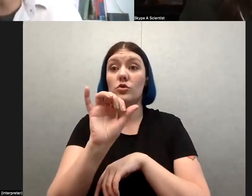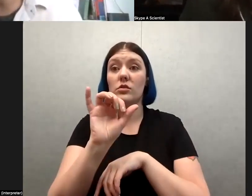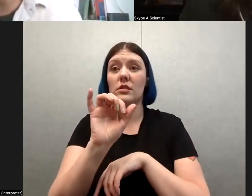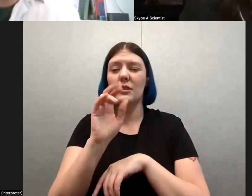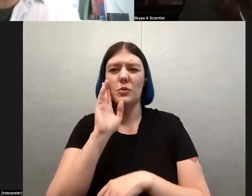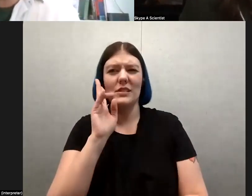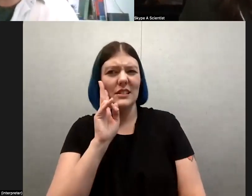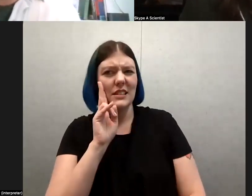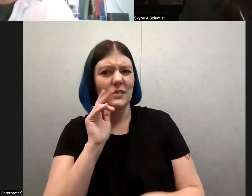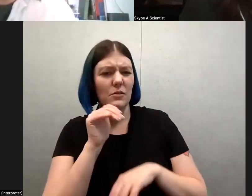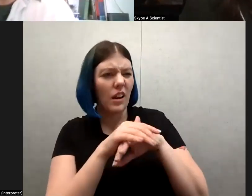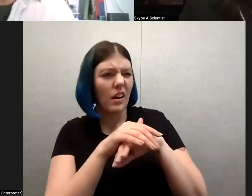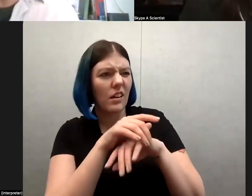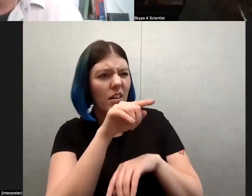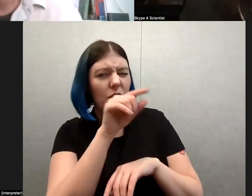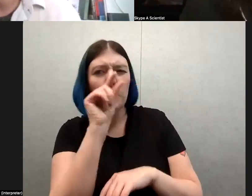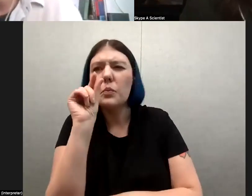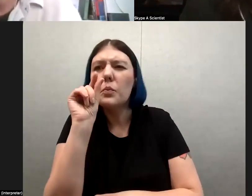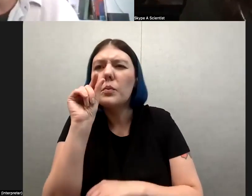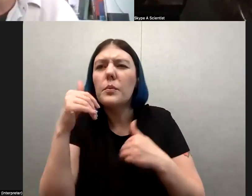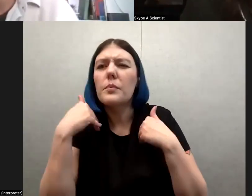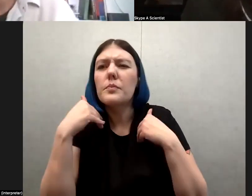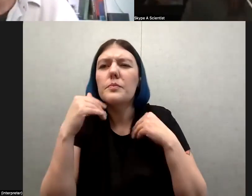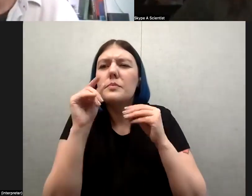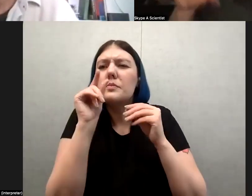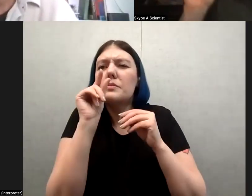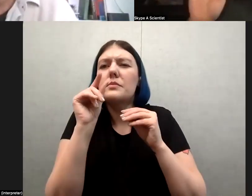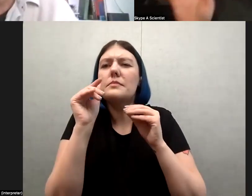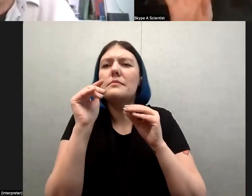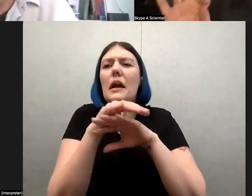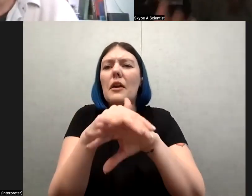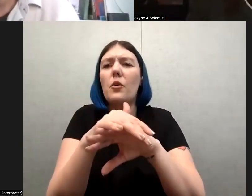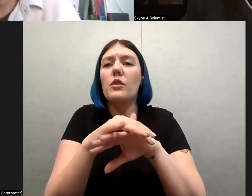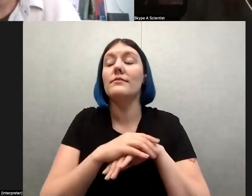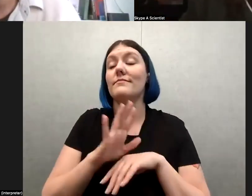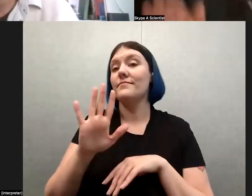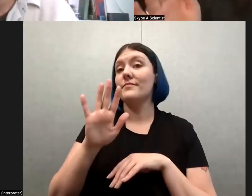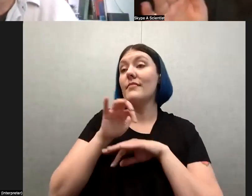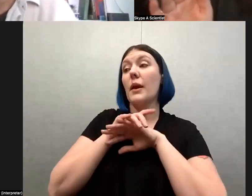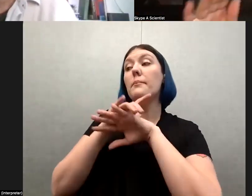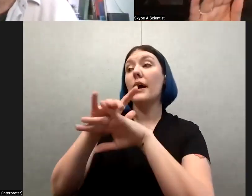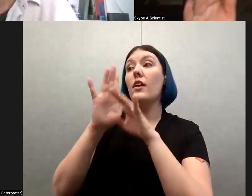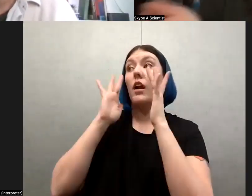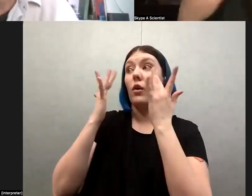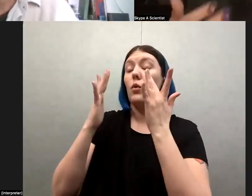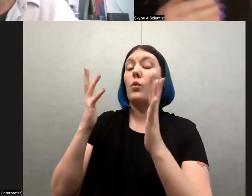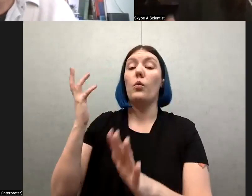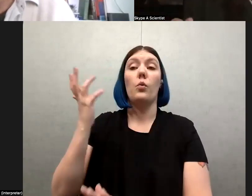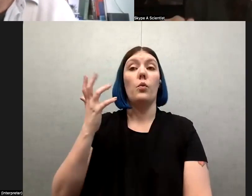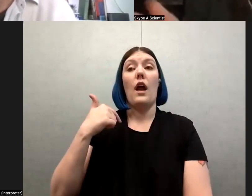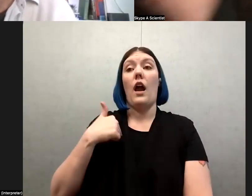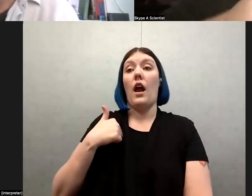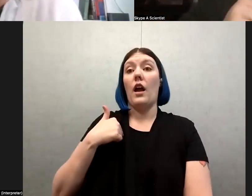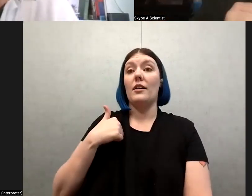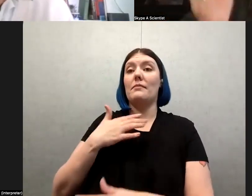what animal is that? But it's actually just a teensy tiny spider. Yeah. The spider eye shine is something that I am actually really grateful